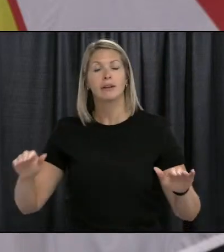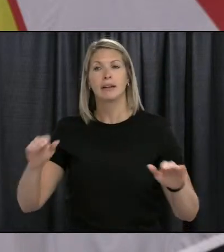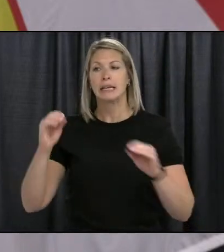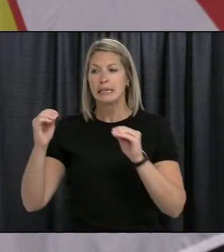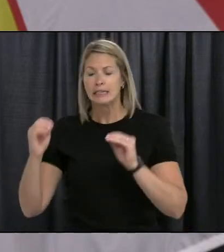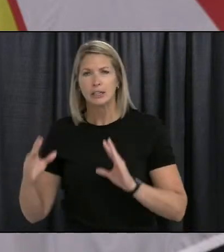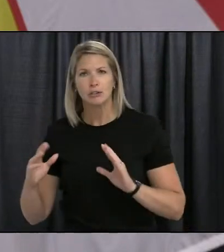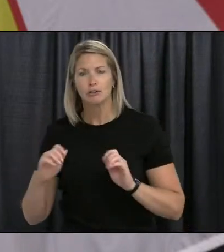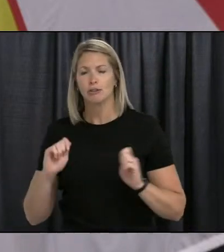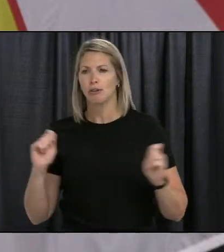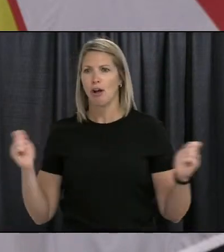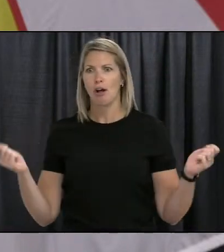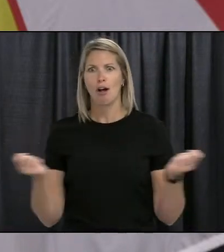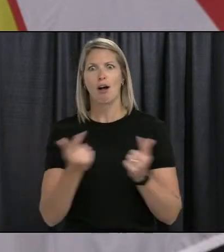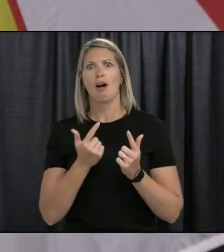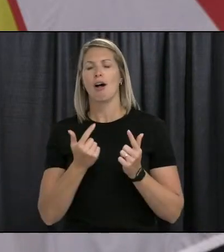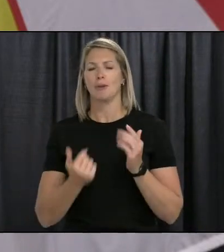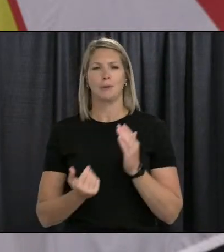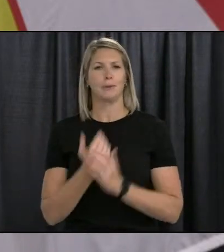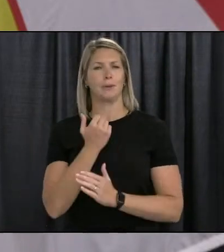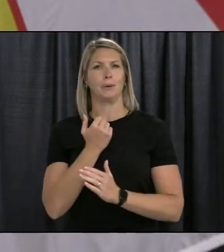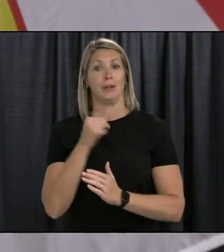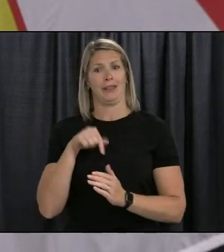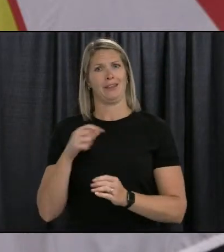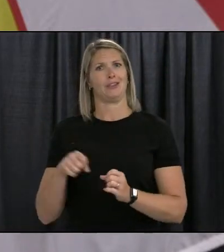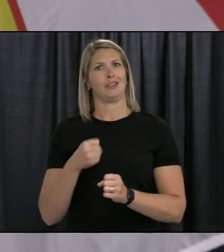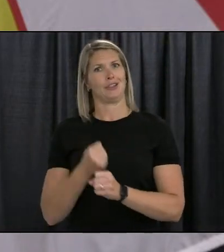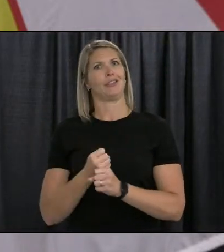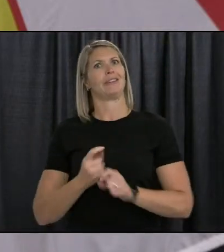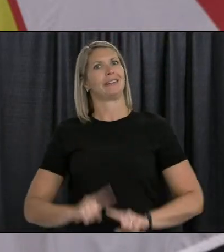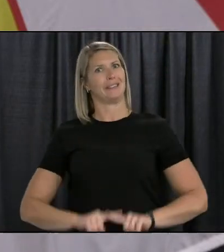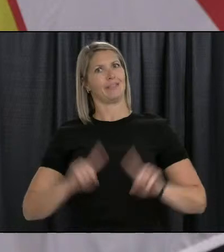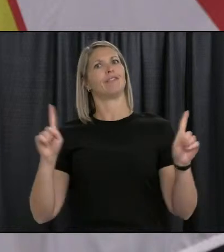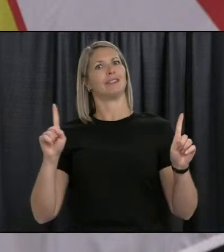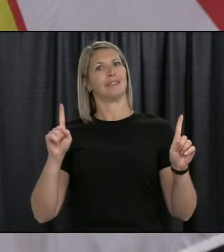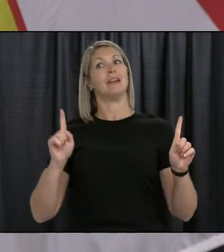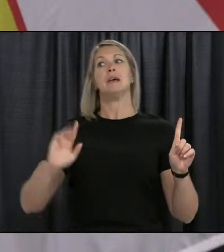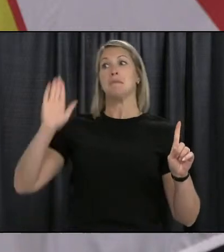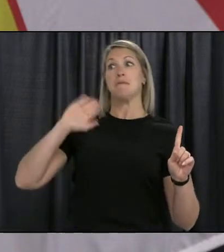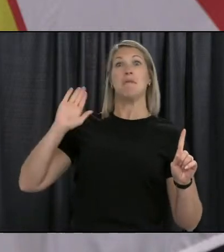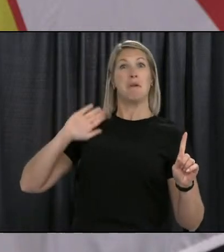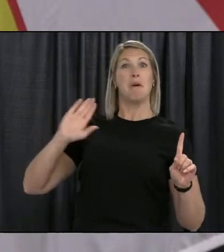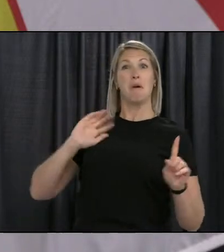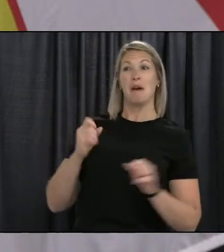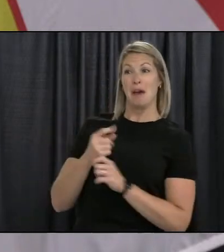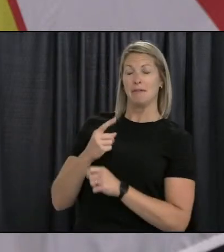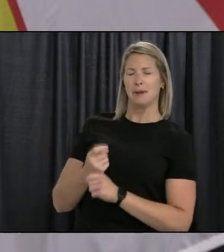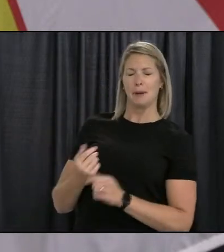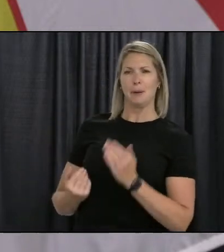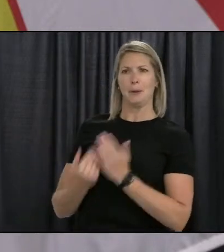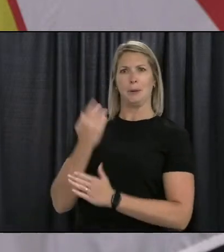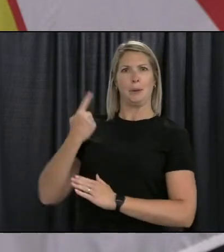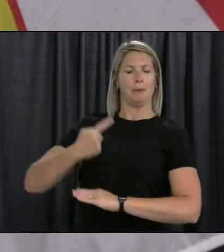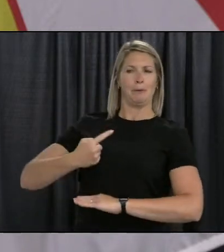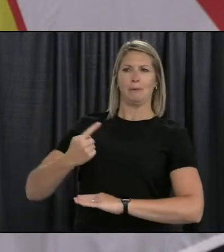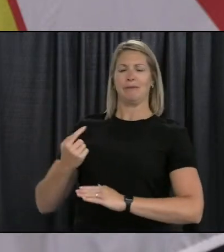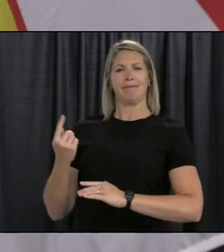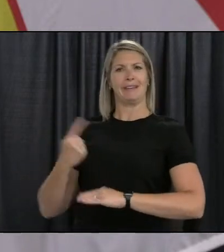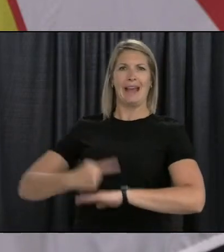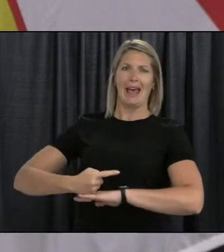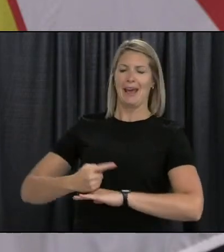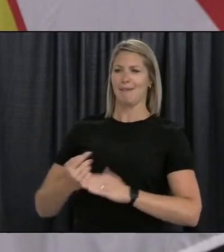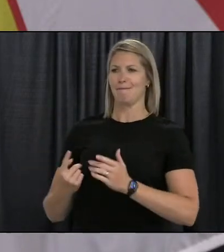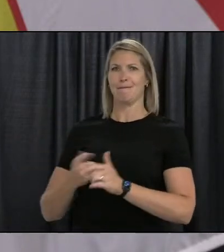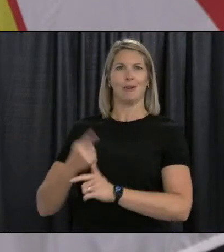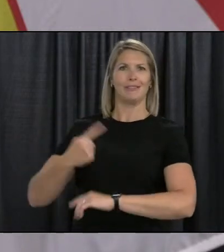new routines are established. This year even more so, as COVID-19 public health measures have altered how we go about our daily lives.